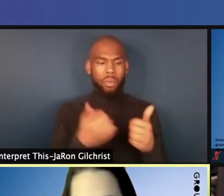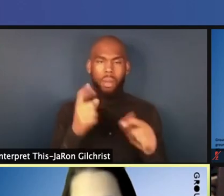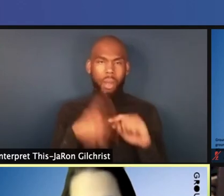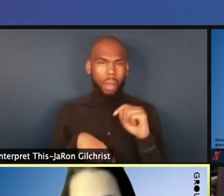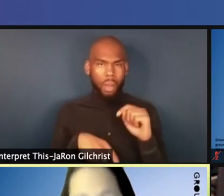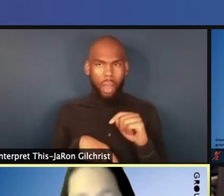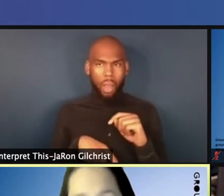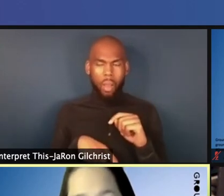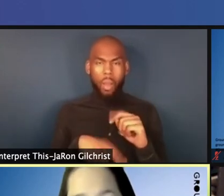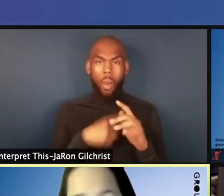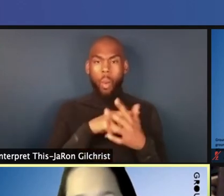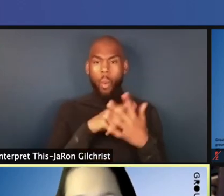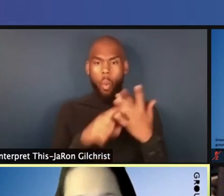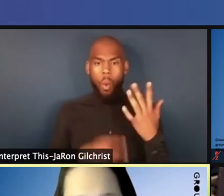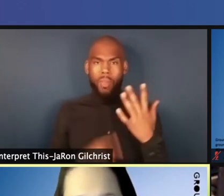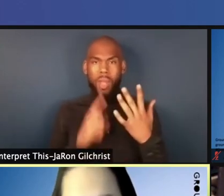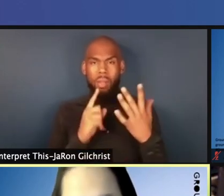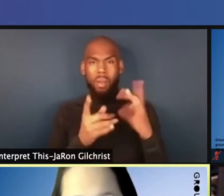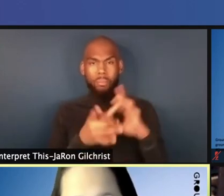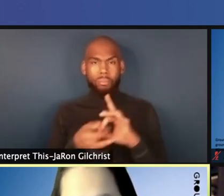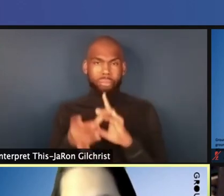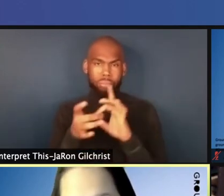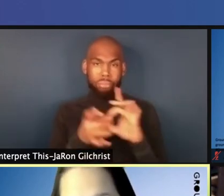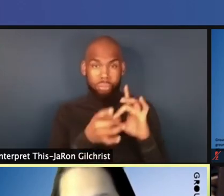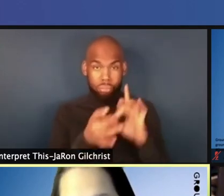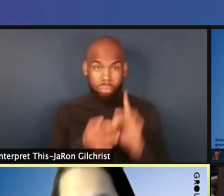things are interlocking with each other.